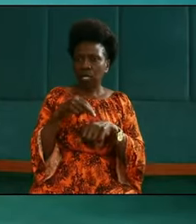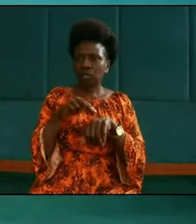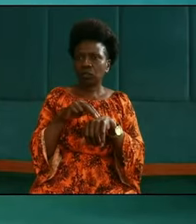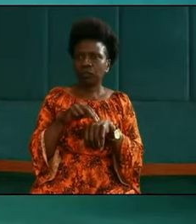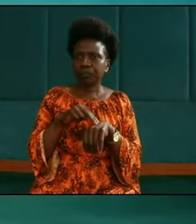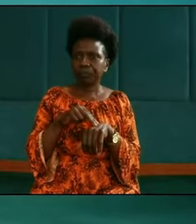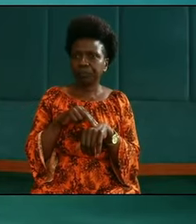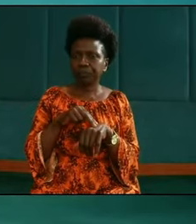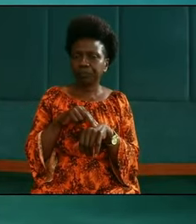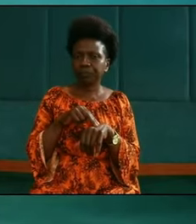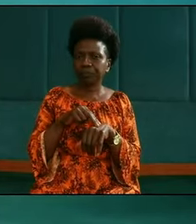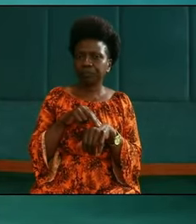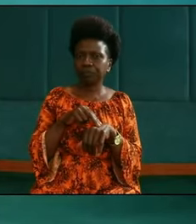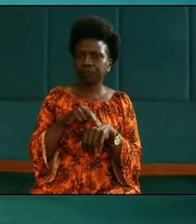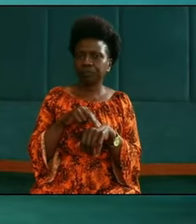nation.